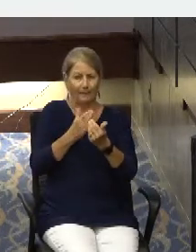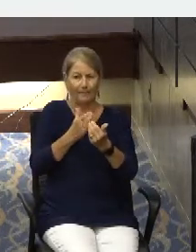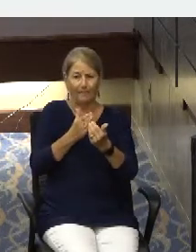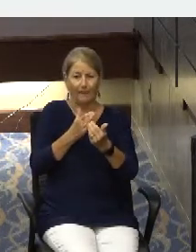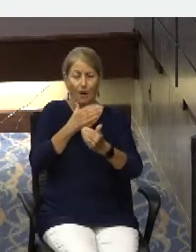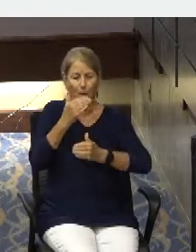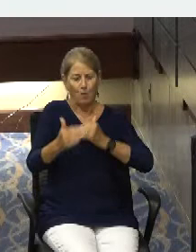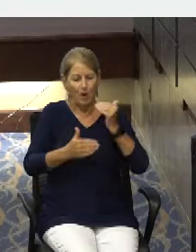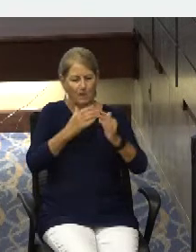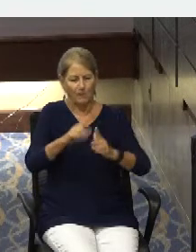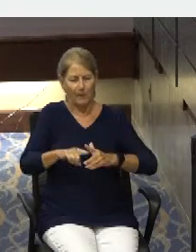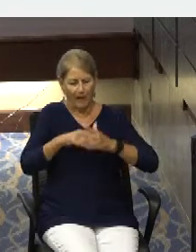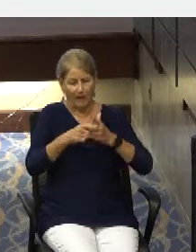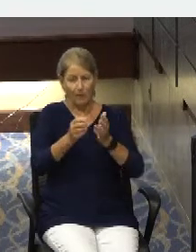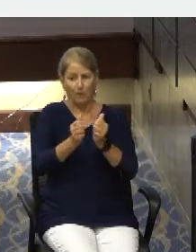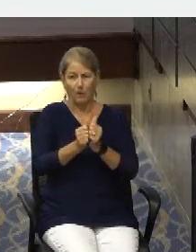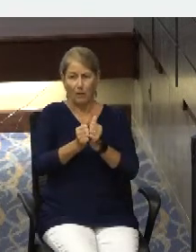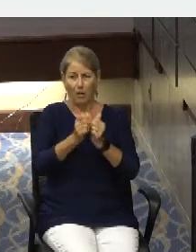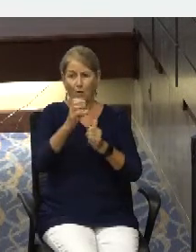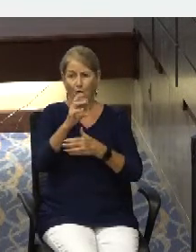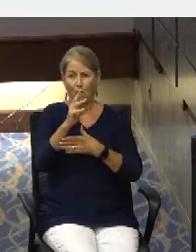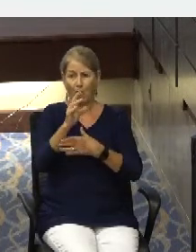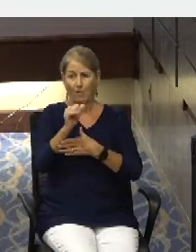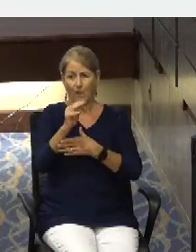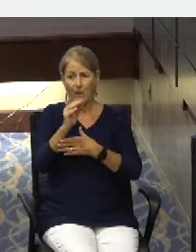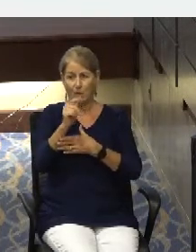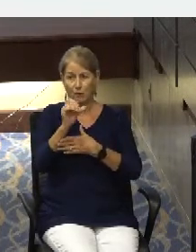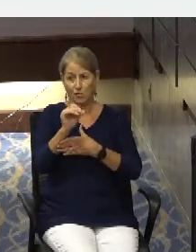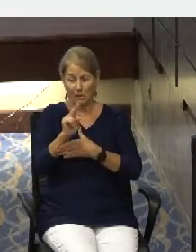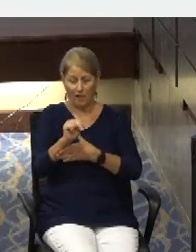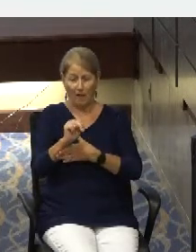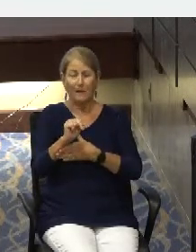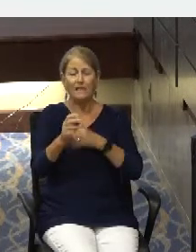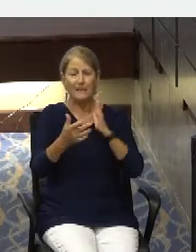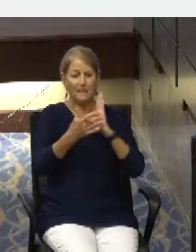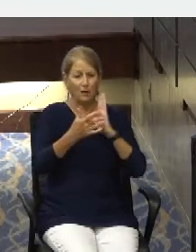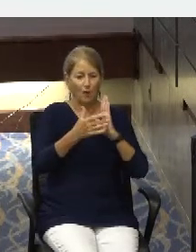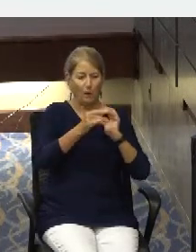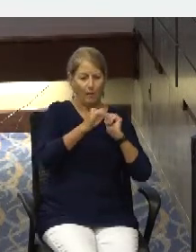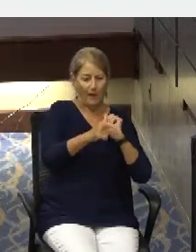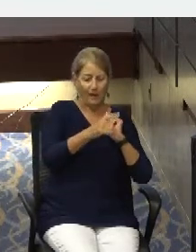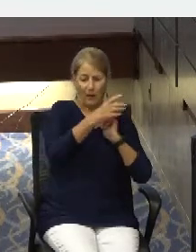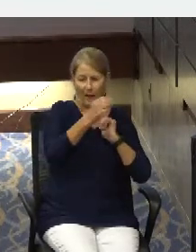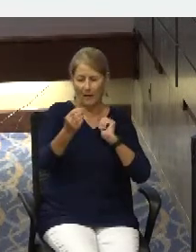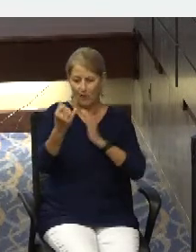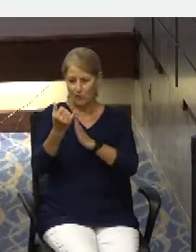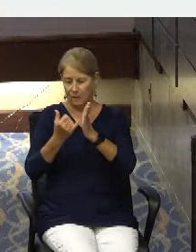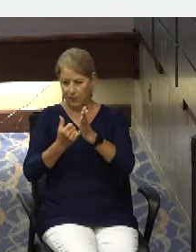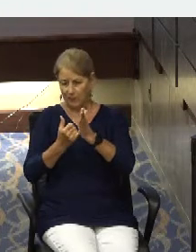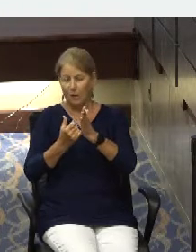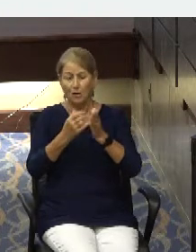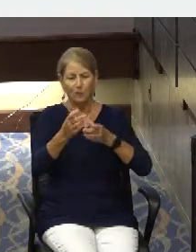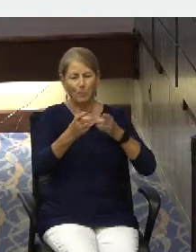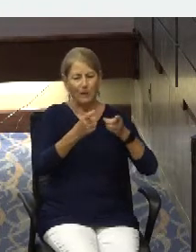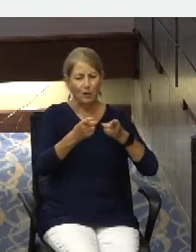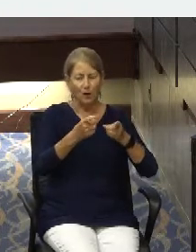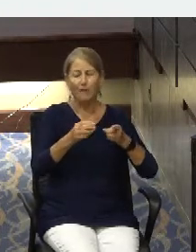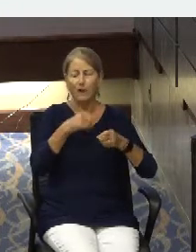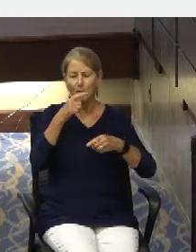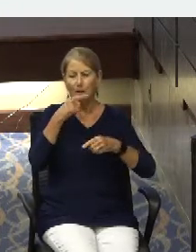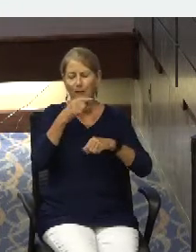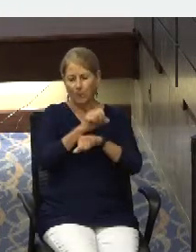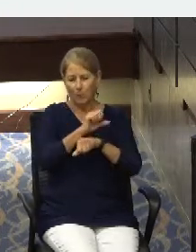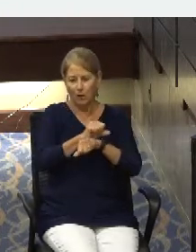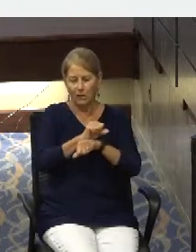process began with the formation of a technical panel and an artistic panel made up of the Director of Public Works, Director of Waco Regional